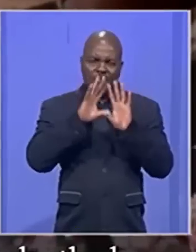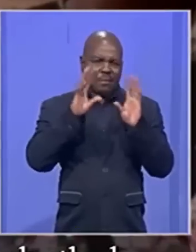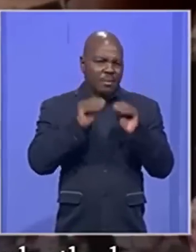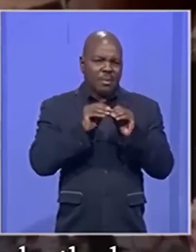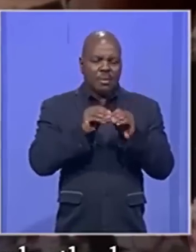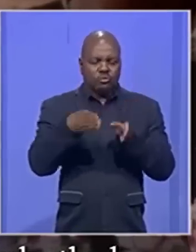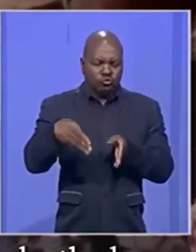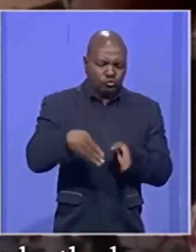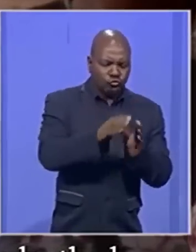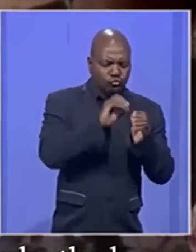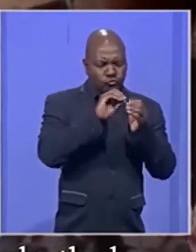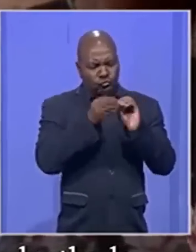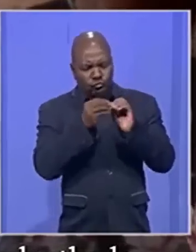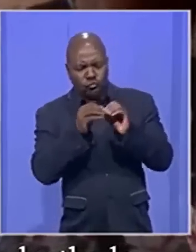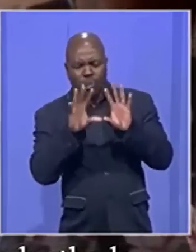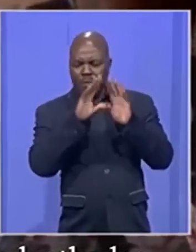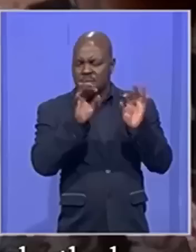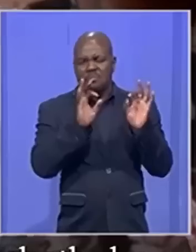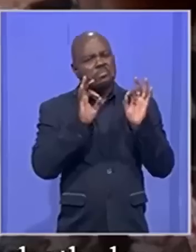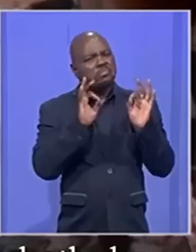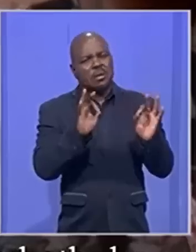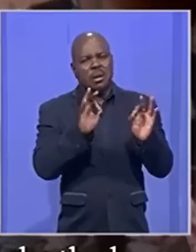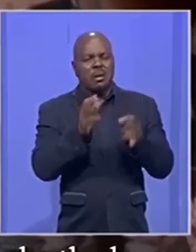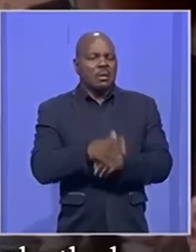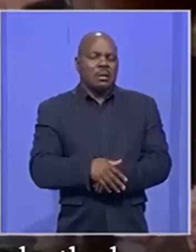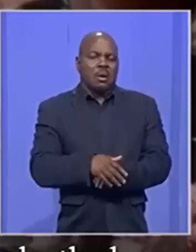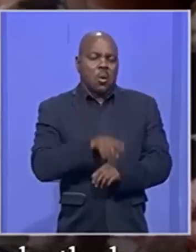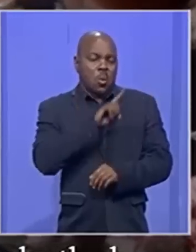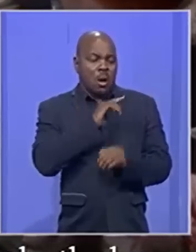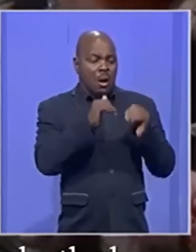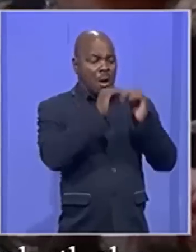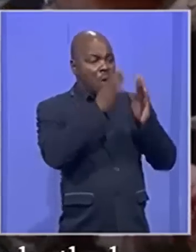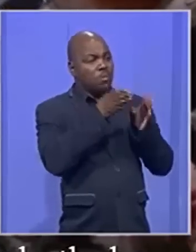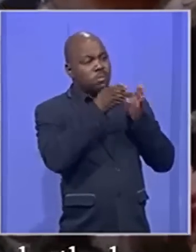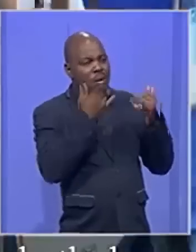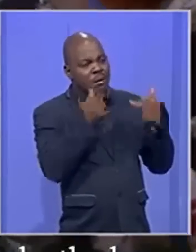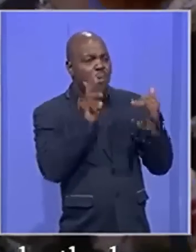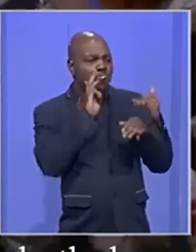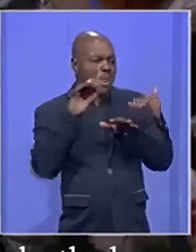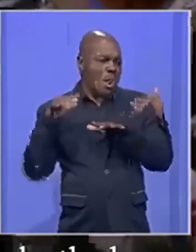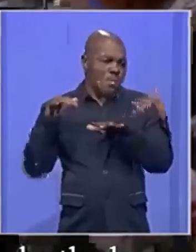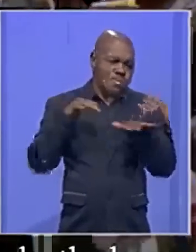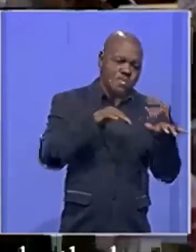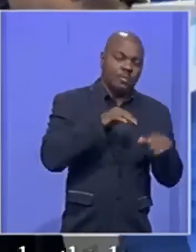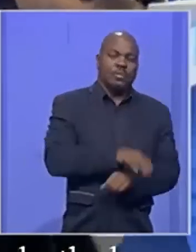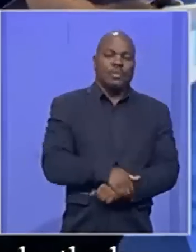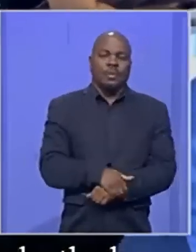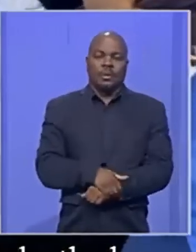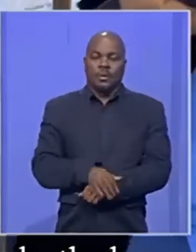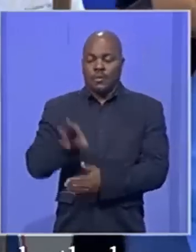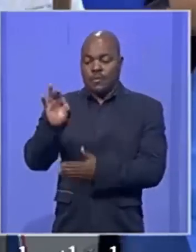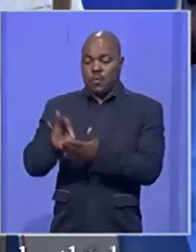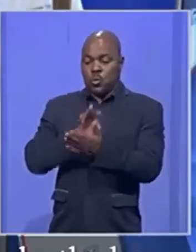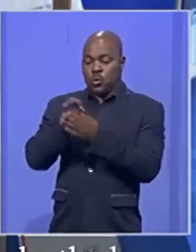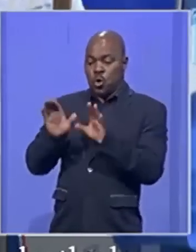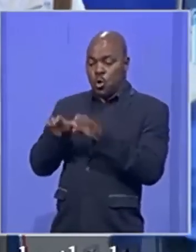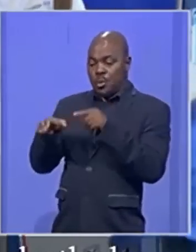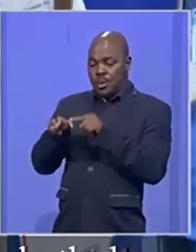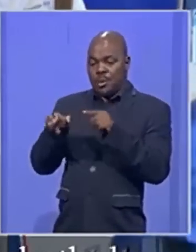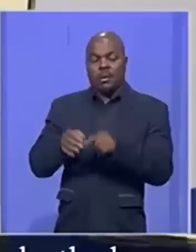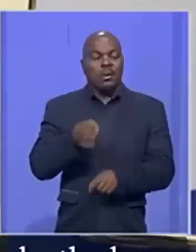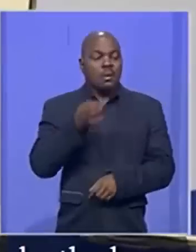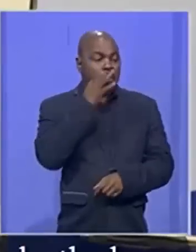tsenywe ditsela re nepila re sa tsenella ke metsi kgotsa re tsenella ke metsi mo dintlong. Komishini ya dikgetho e file mekga ya